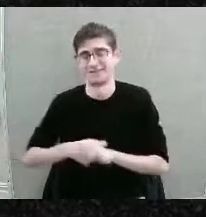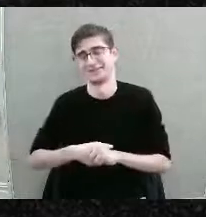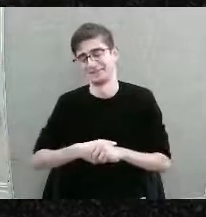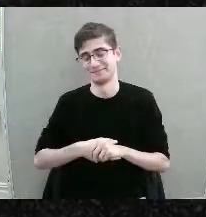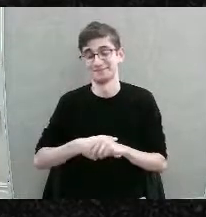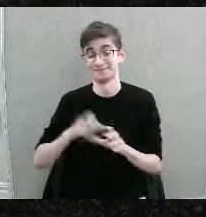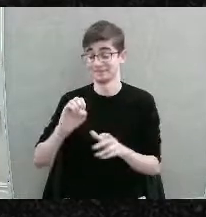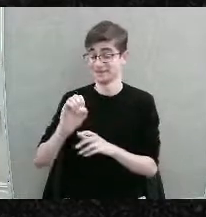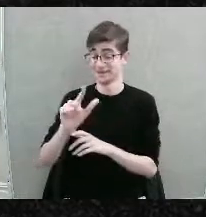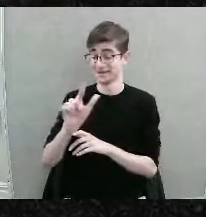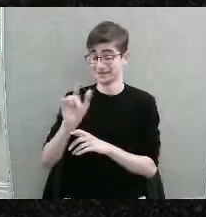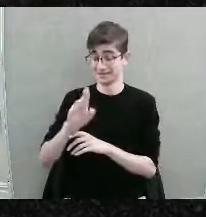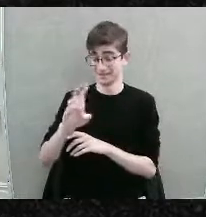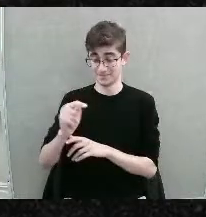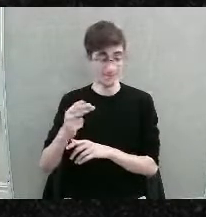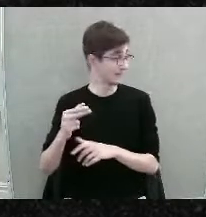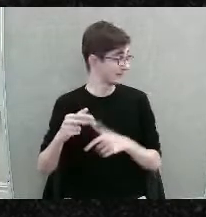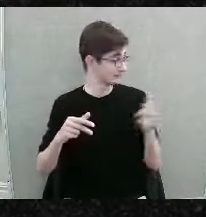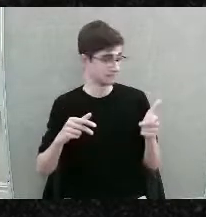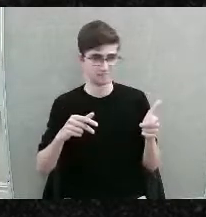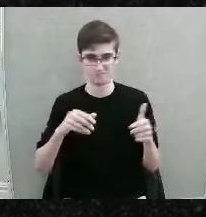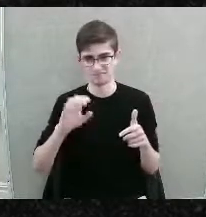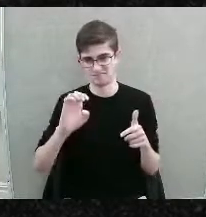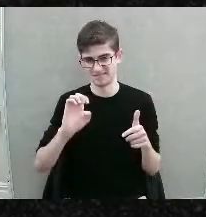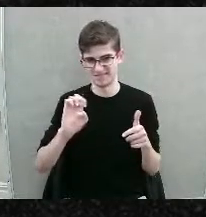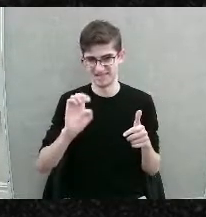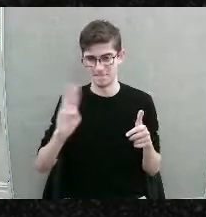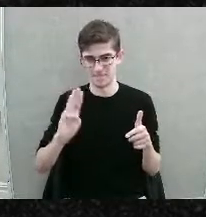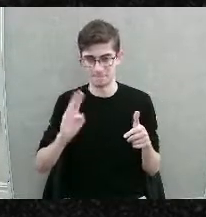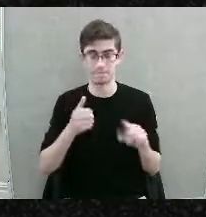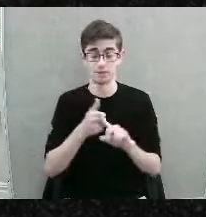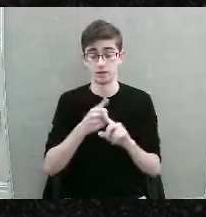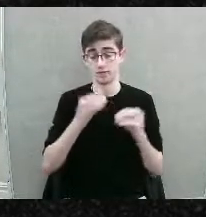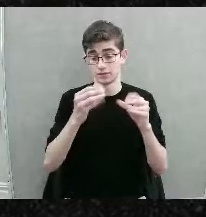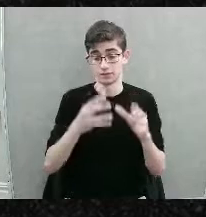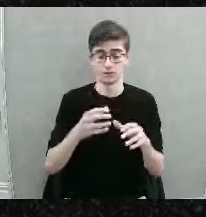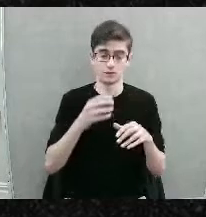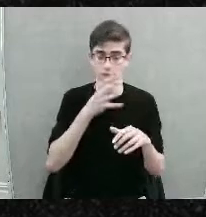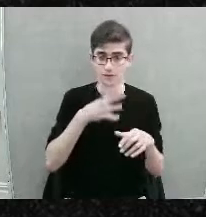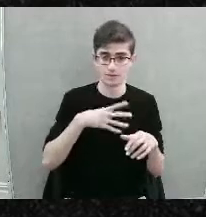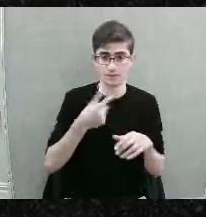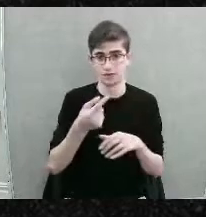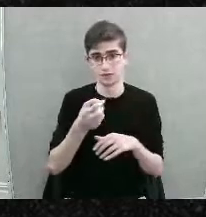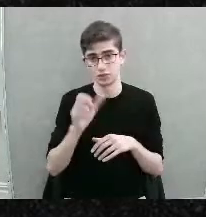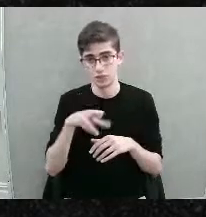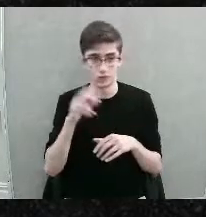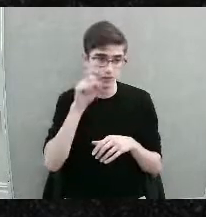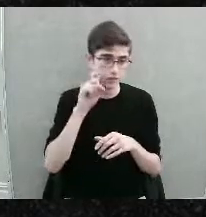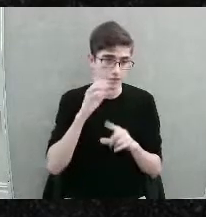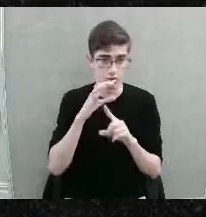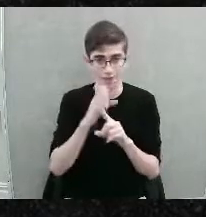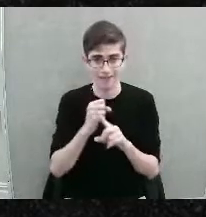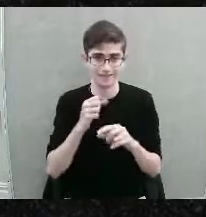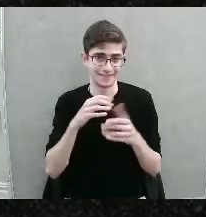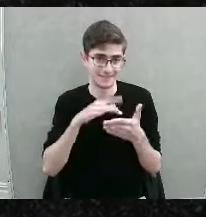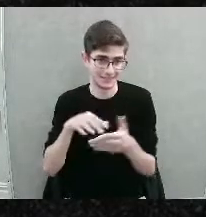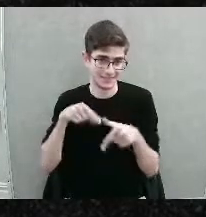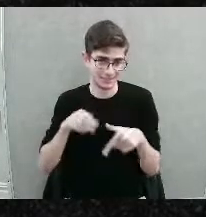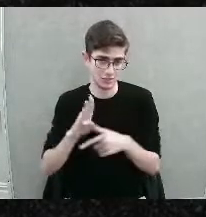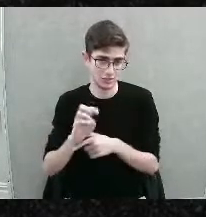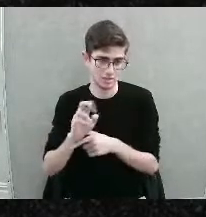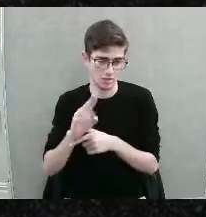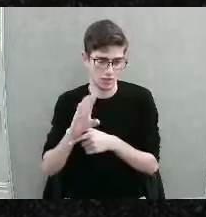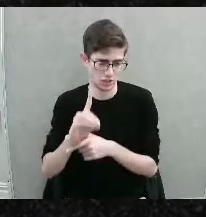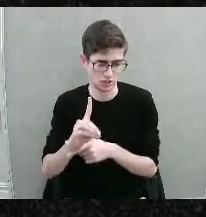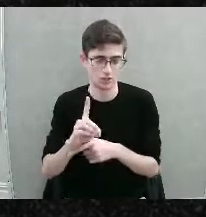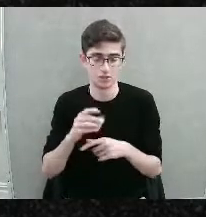So Elizabeth there is at the end. Elizabeth Bernstein, as you all know, is the professor of women's gender and sexuality studies at Barnard and is the author of not